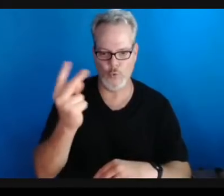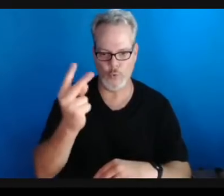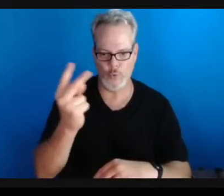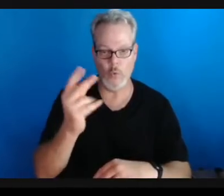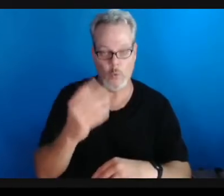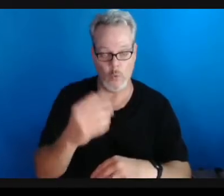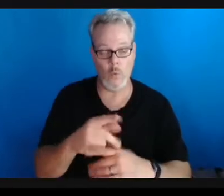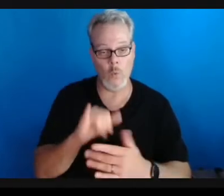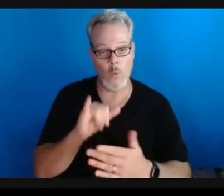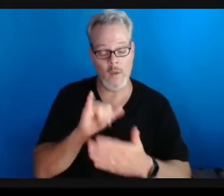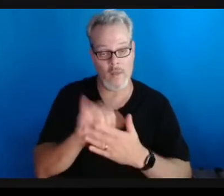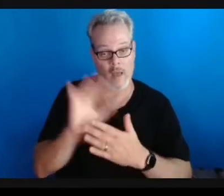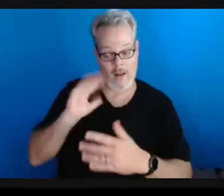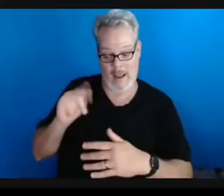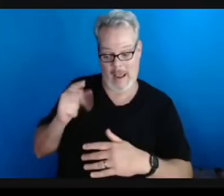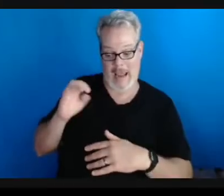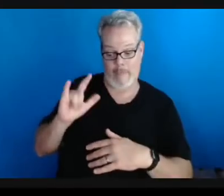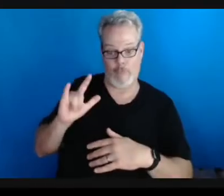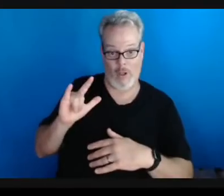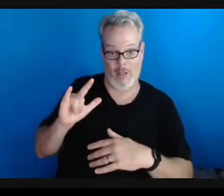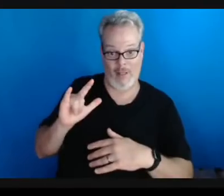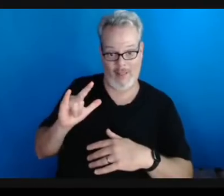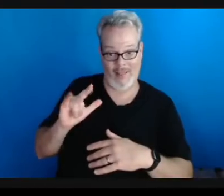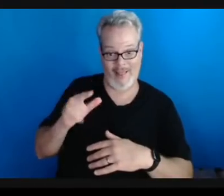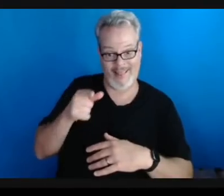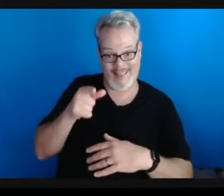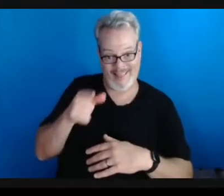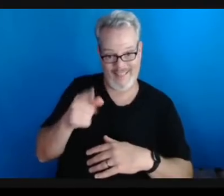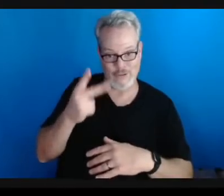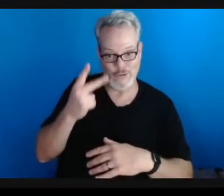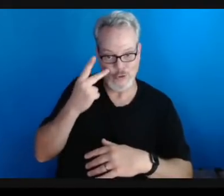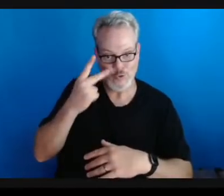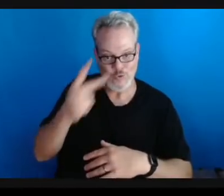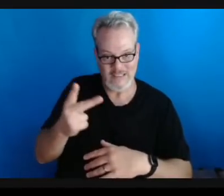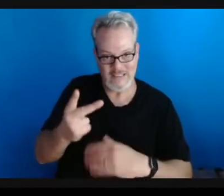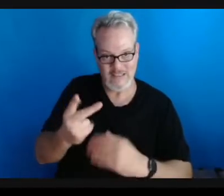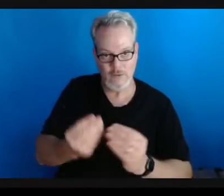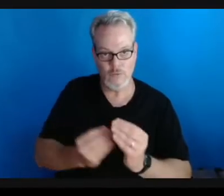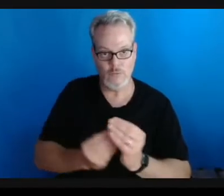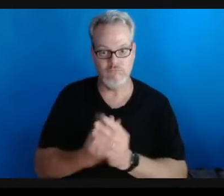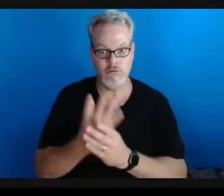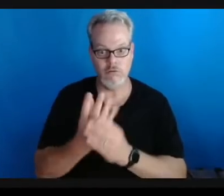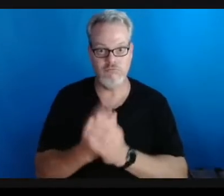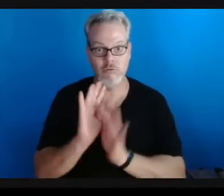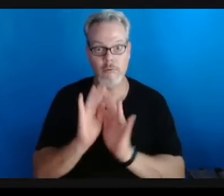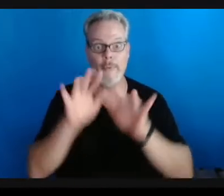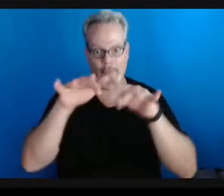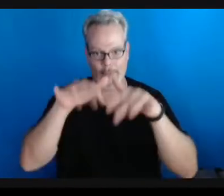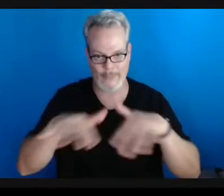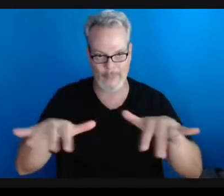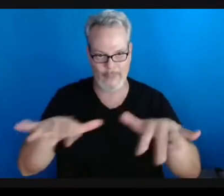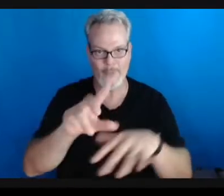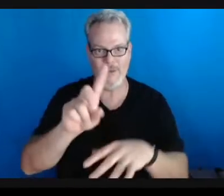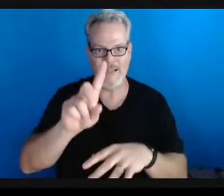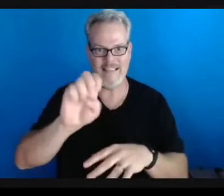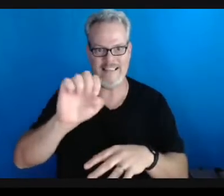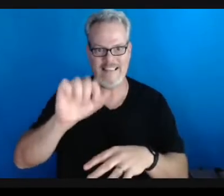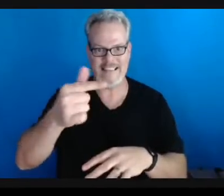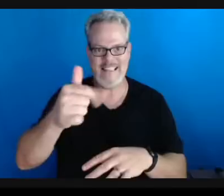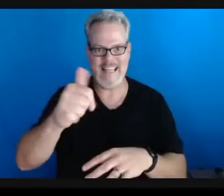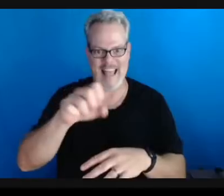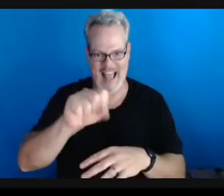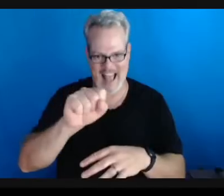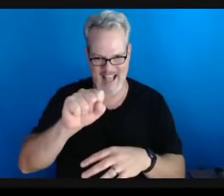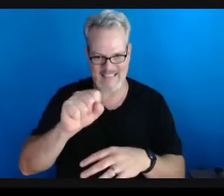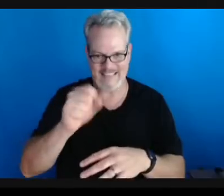April, precursor to episode 19. There is those overflows, degassing with trade winds in between, glow constant